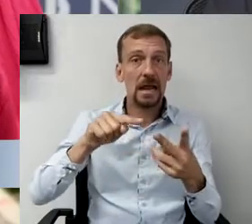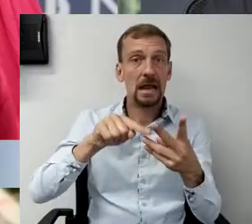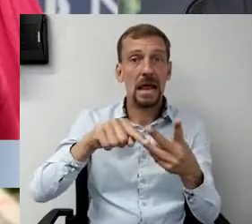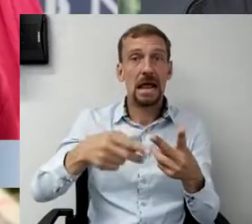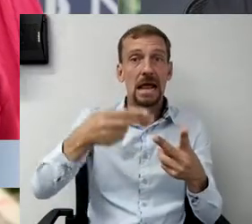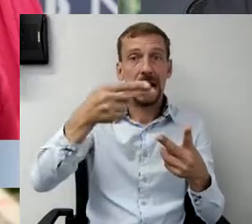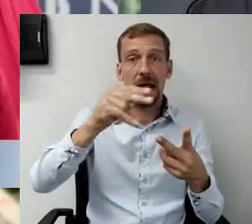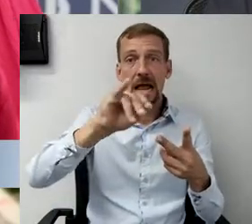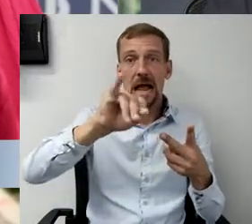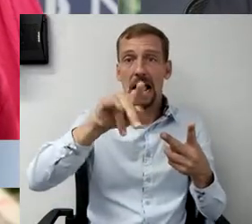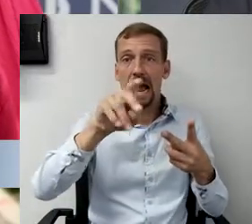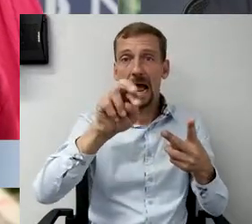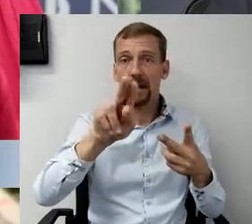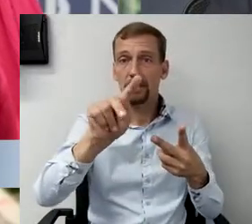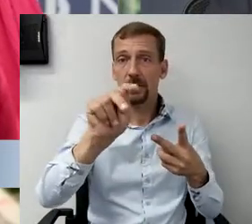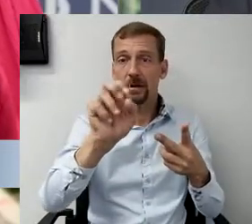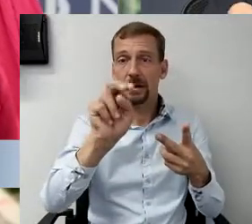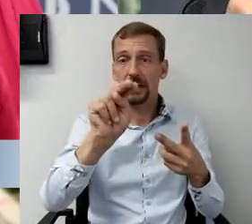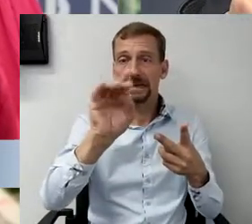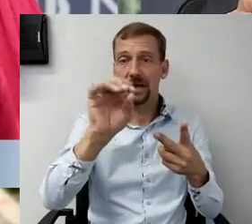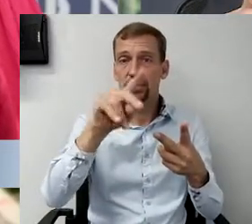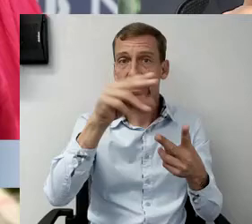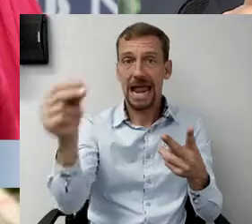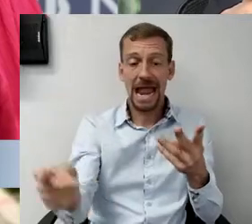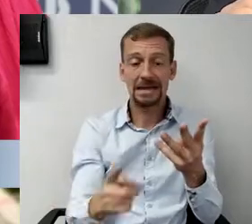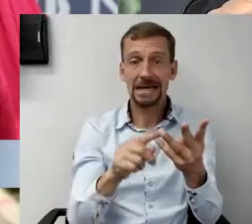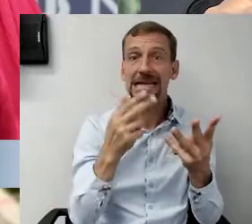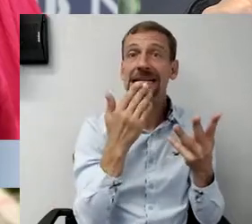diabetes are the two most prevalent